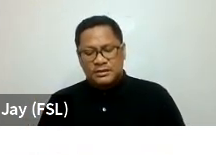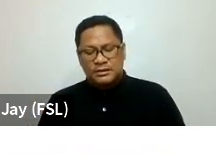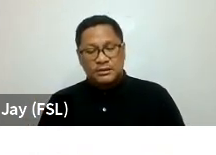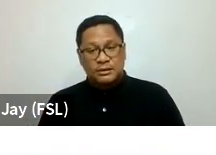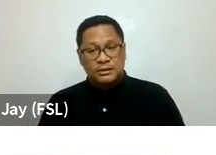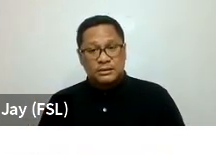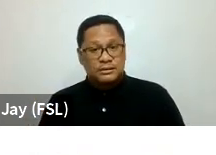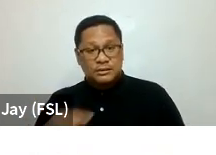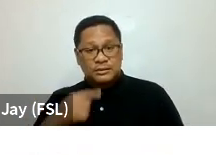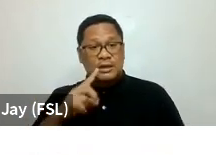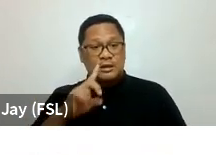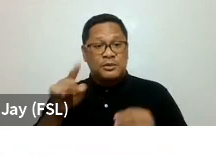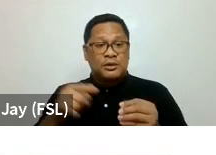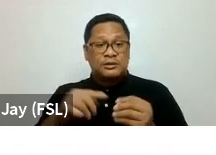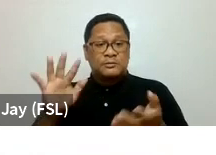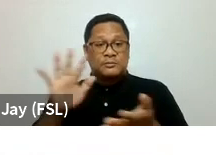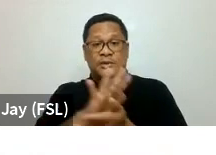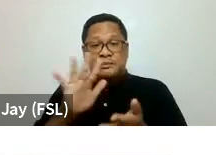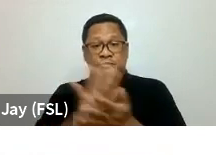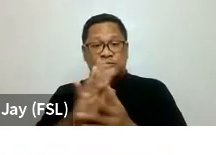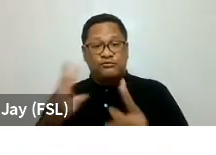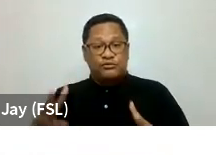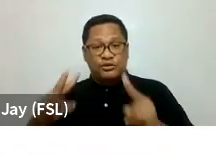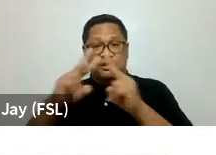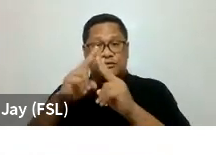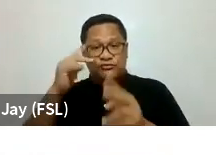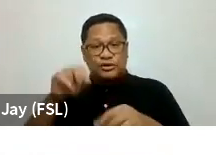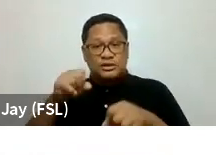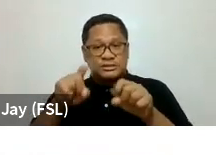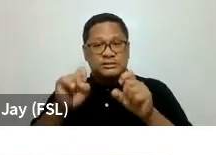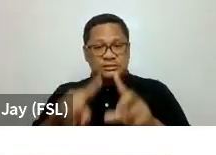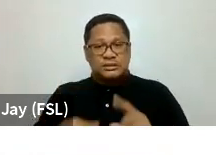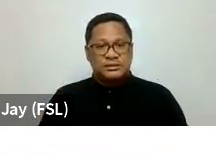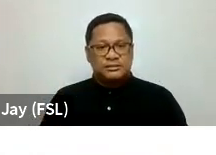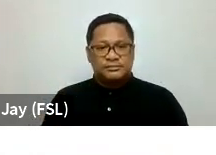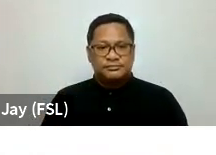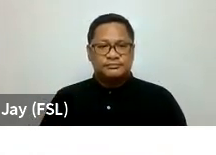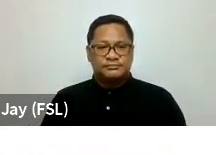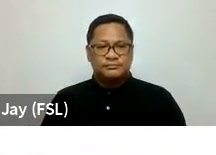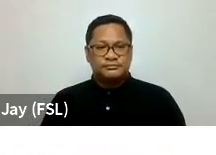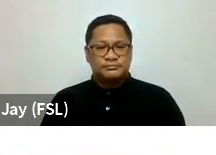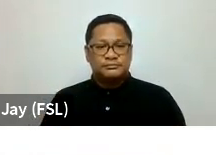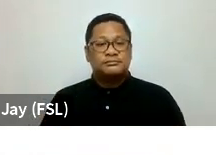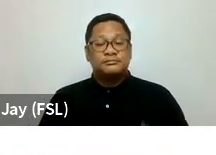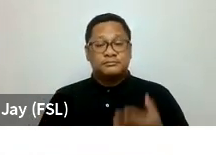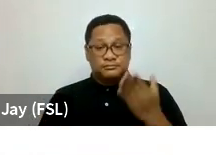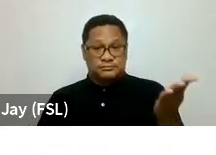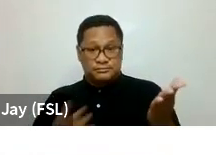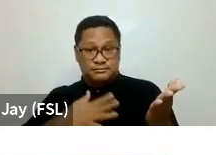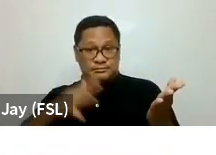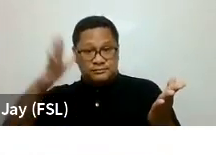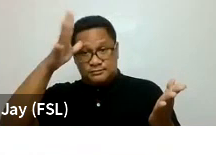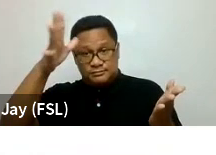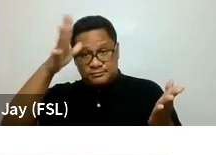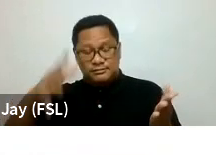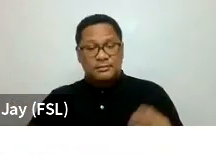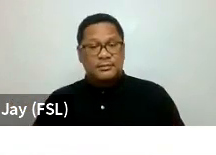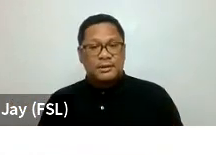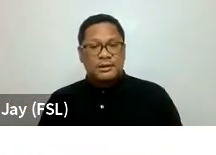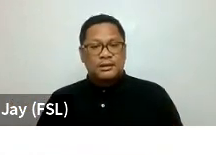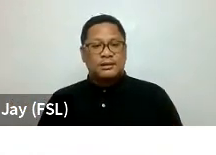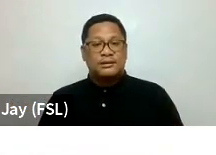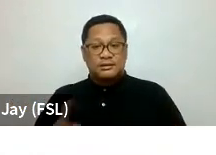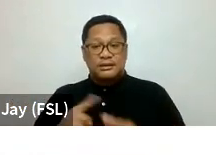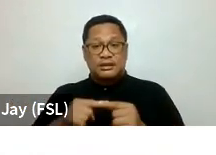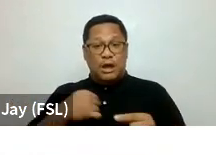yung paper volcanoes for sale. Okay. This is my father. Okay, this is my father. Ako yon,